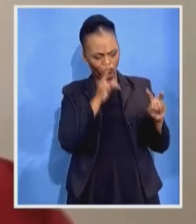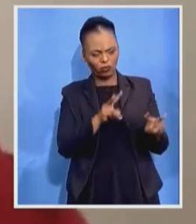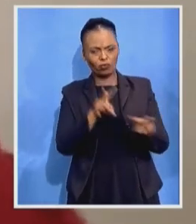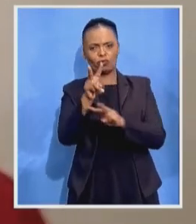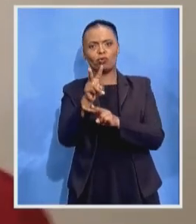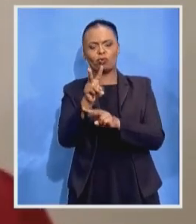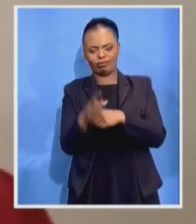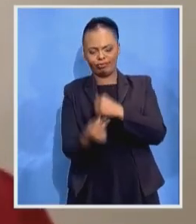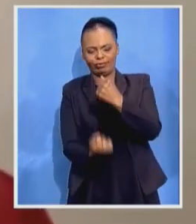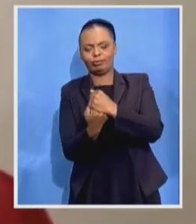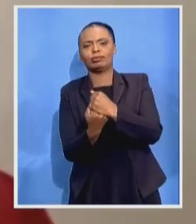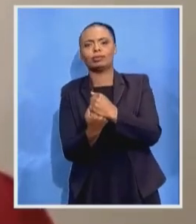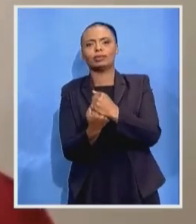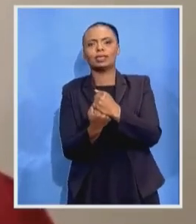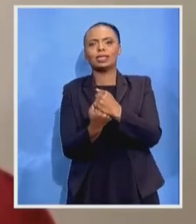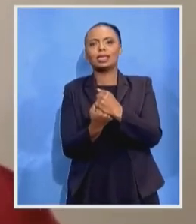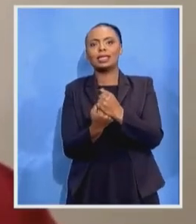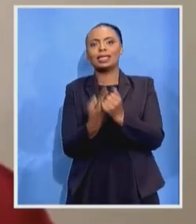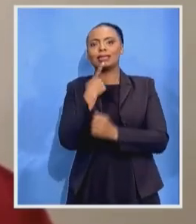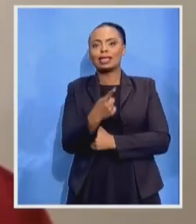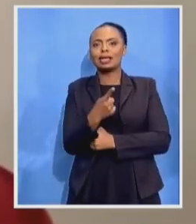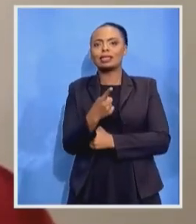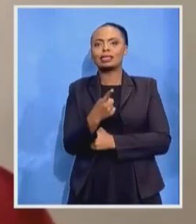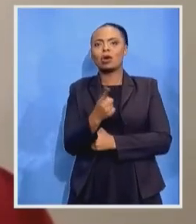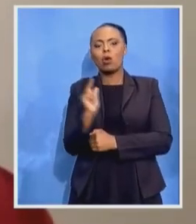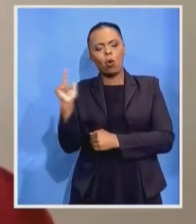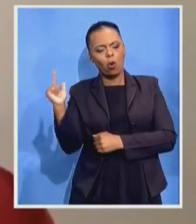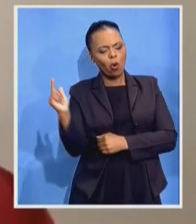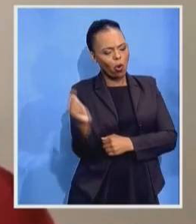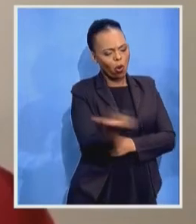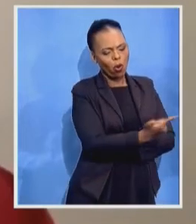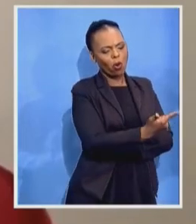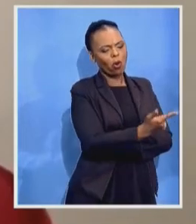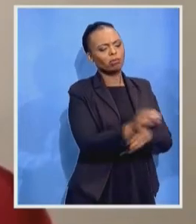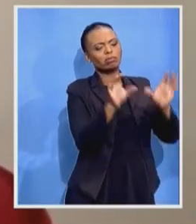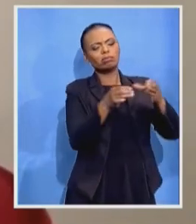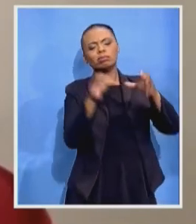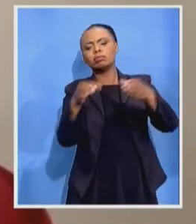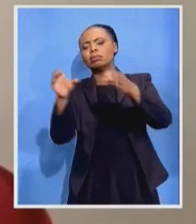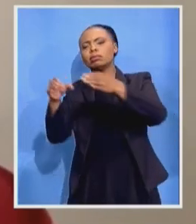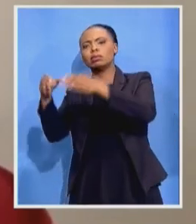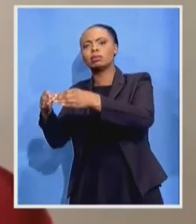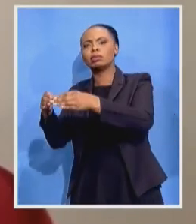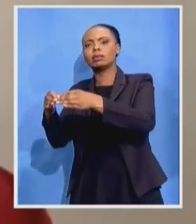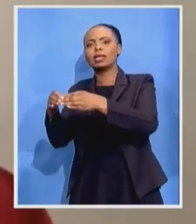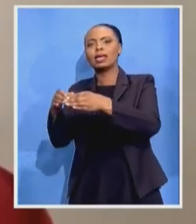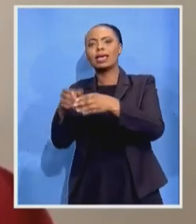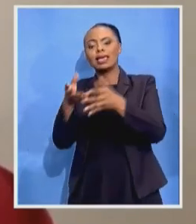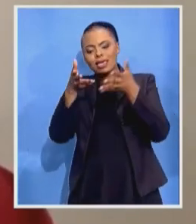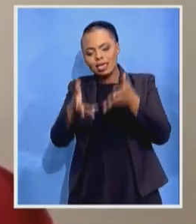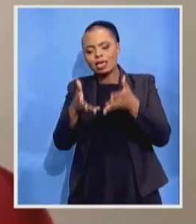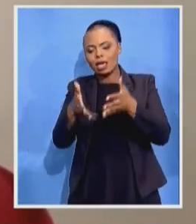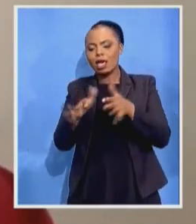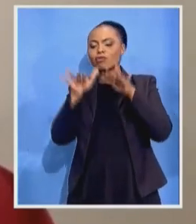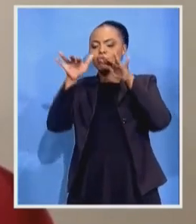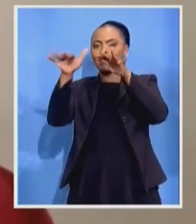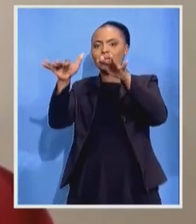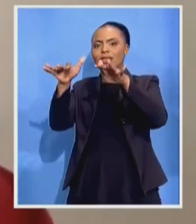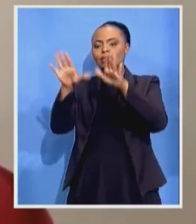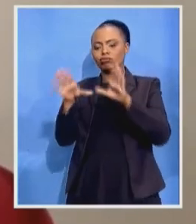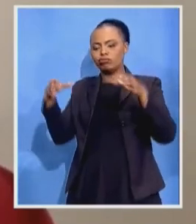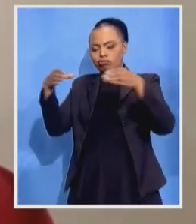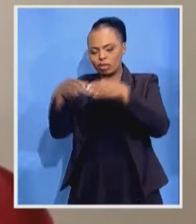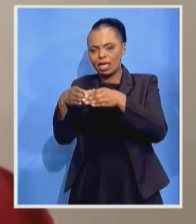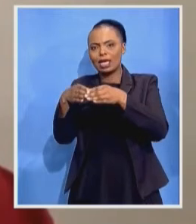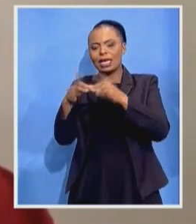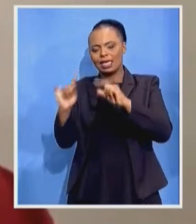all parties or for both parties in the public sector dispute to engage rather than to embark